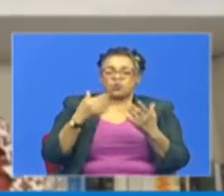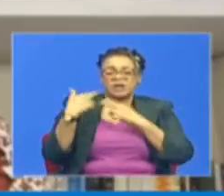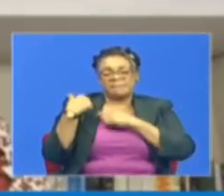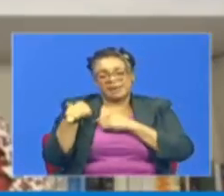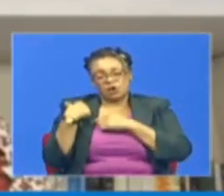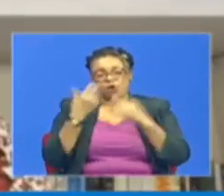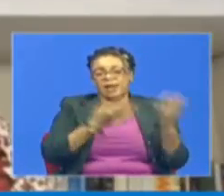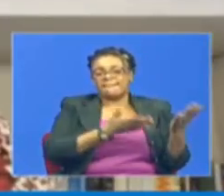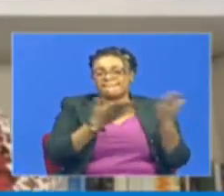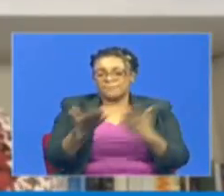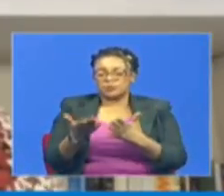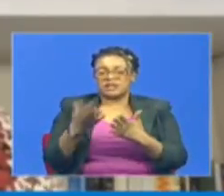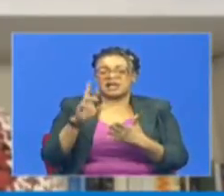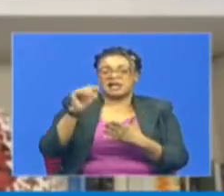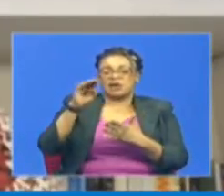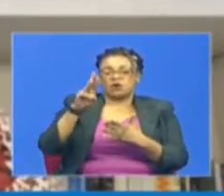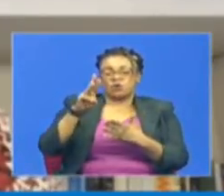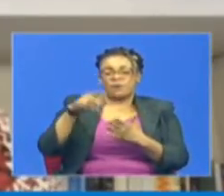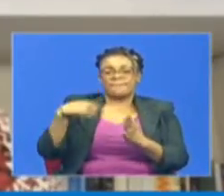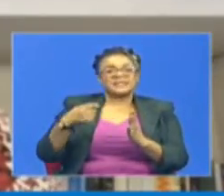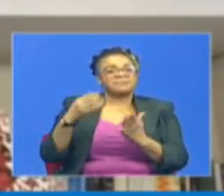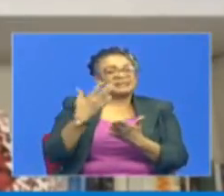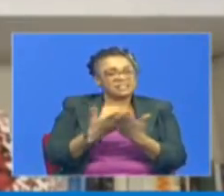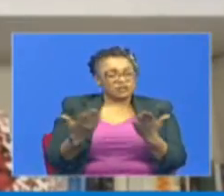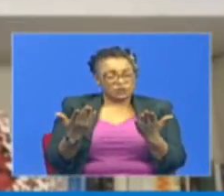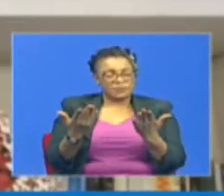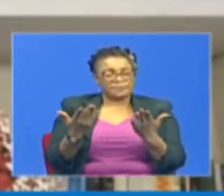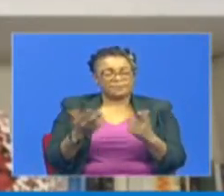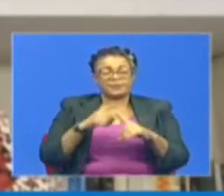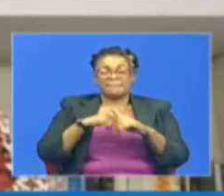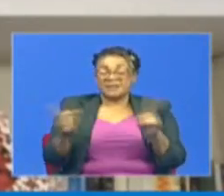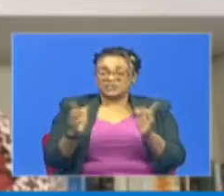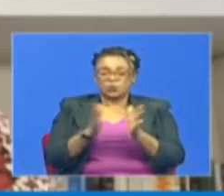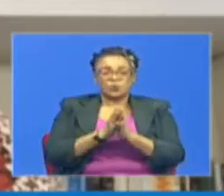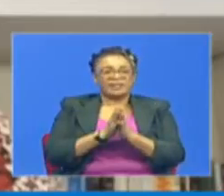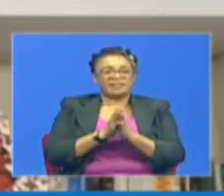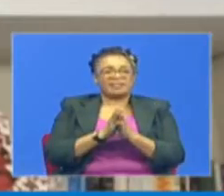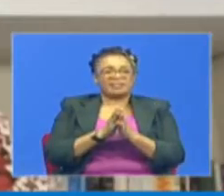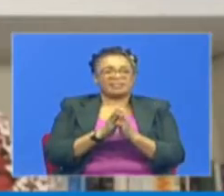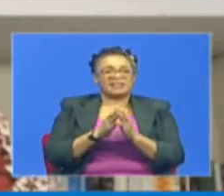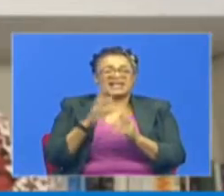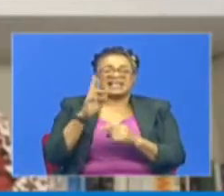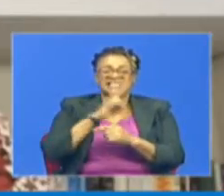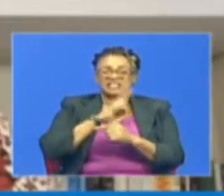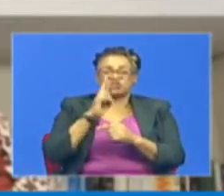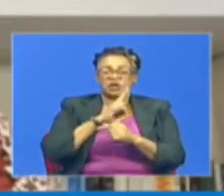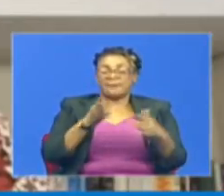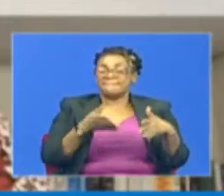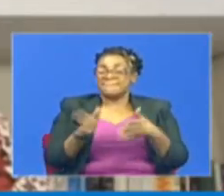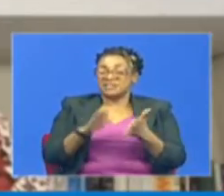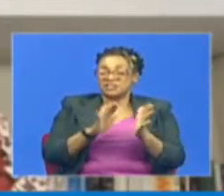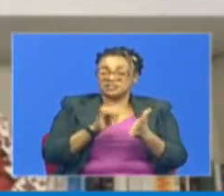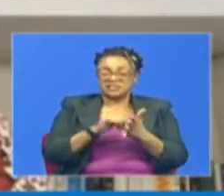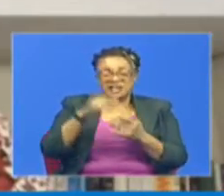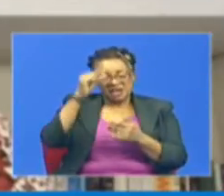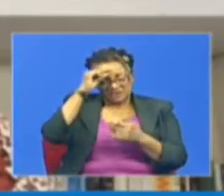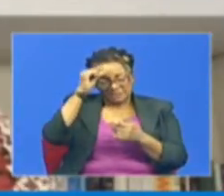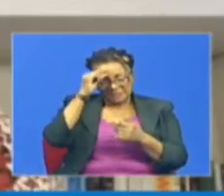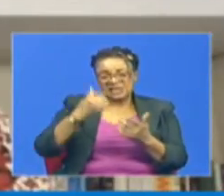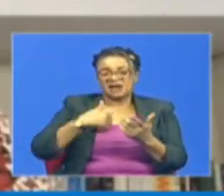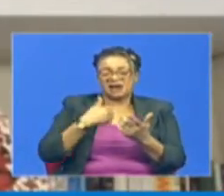raw materials. But with the onset of a lot of the restriction measures that government has had to put in